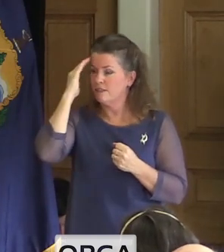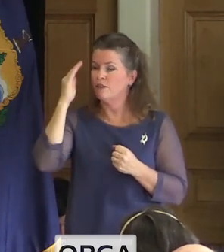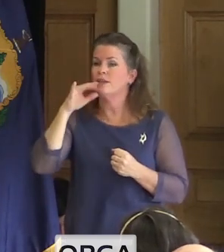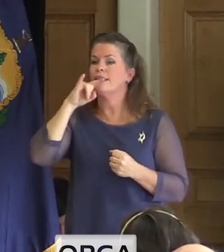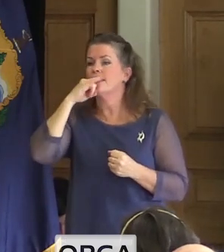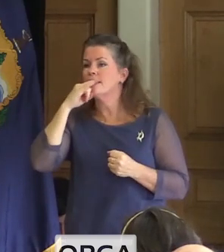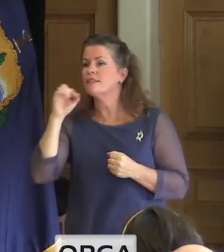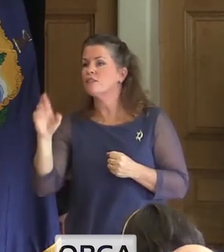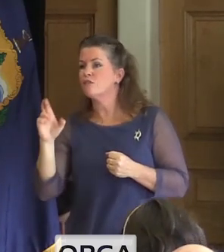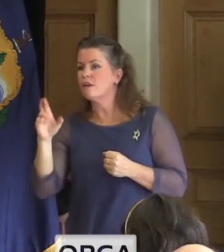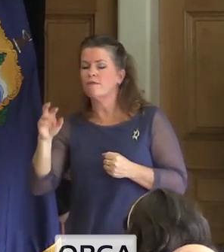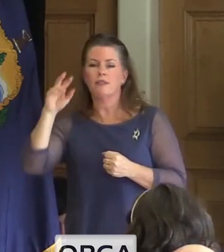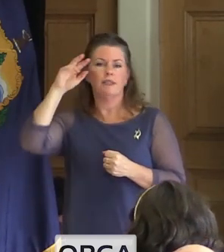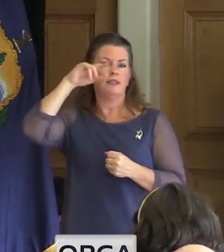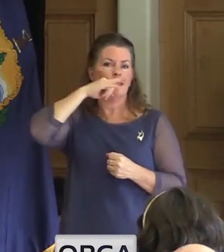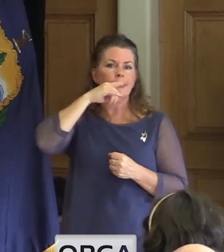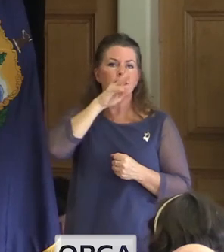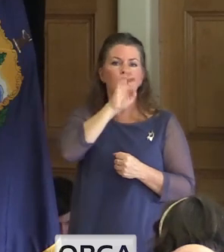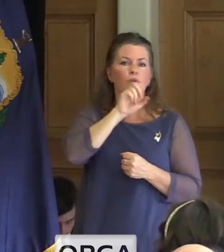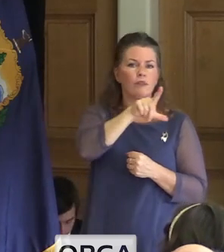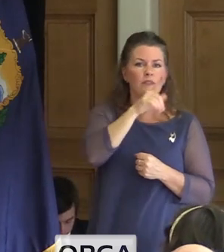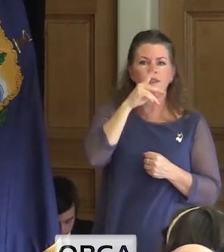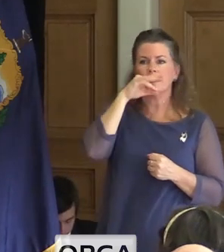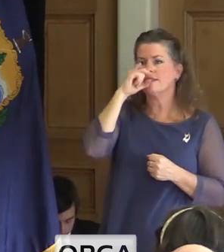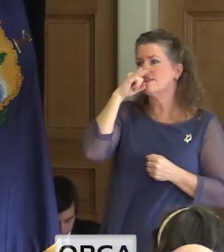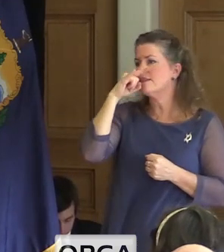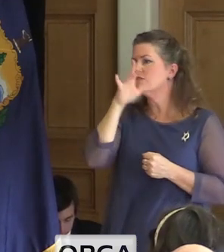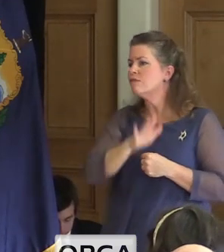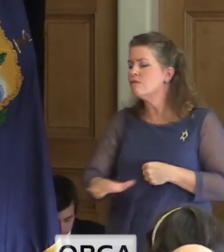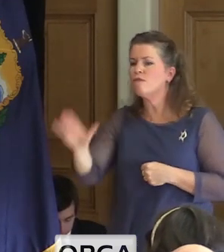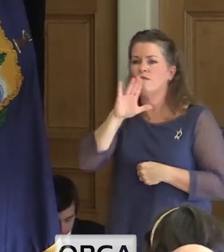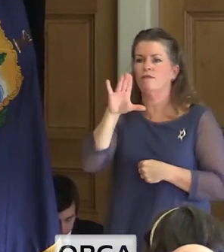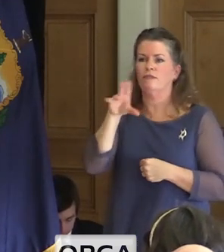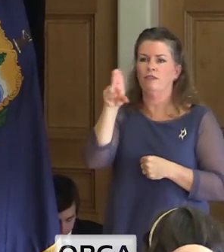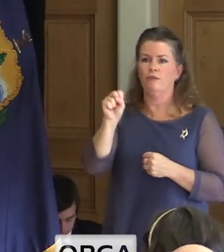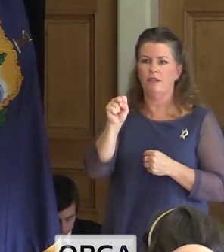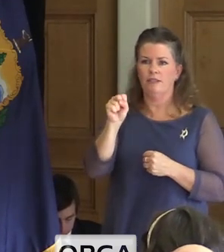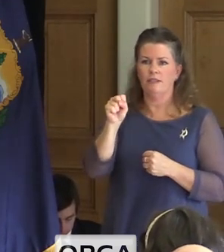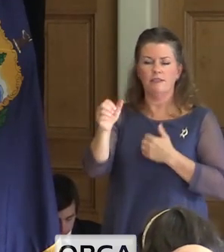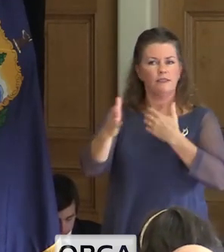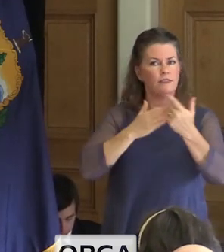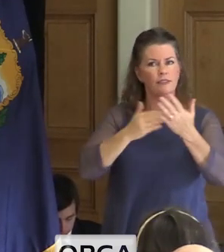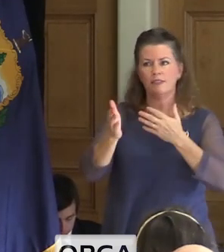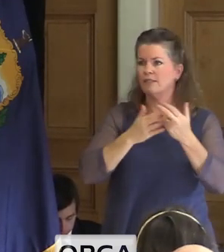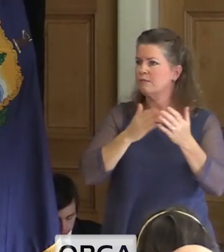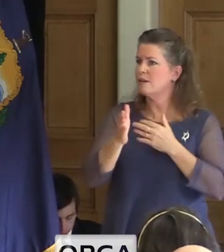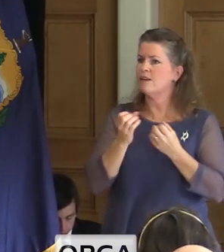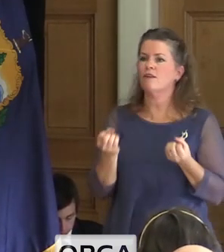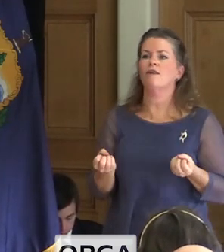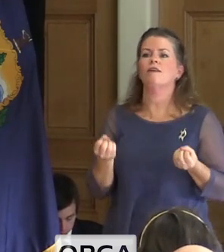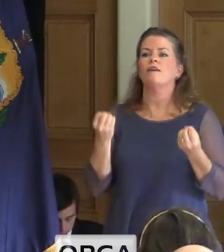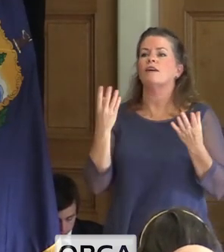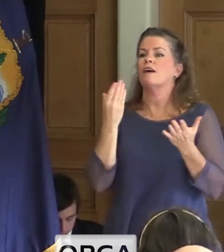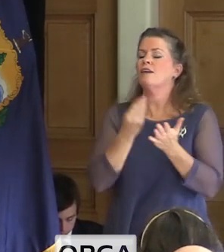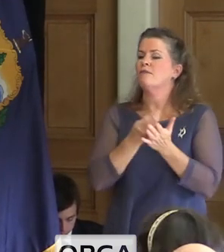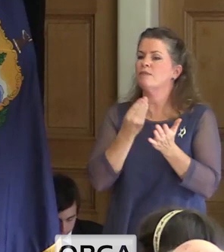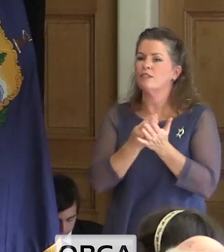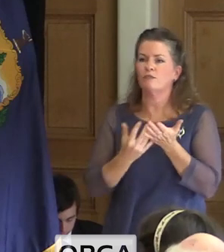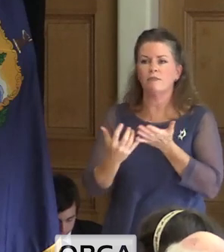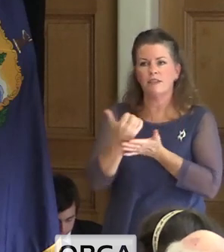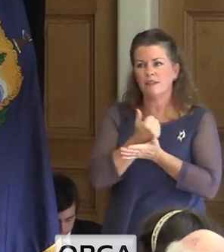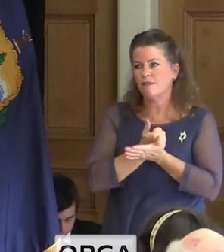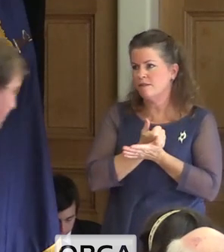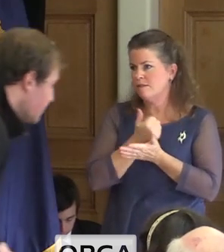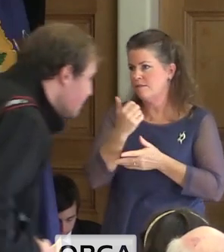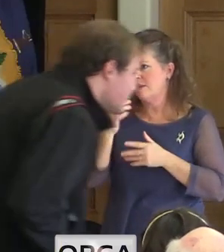Randolph, kids in Burlington, kids all over this country, regardless of the income of their family, if they have the